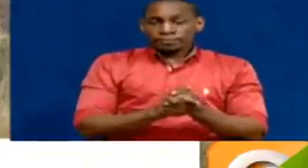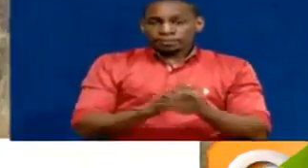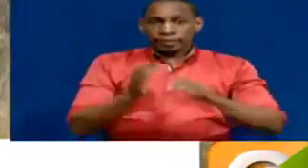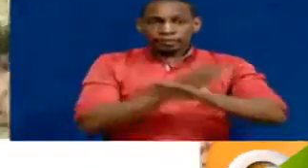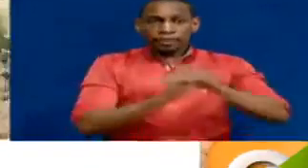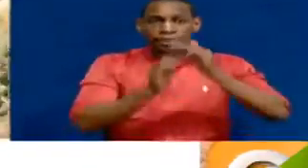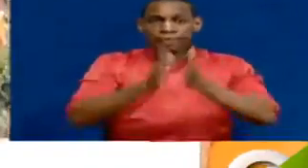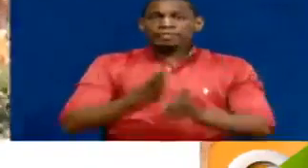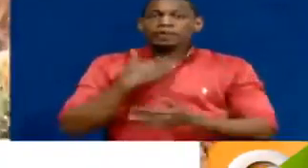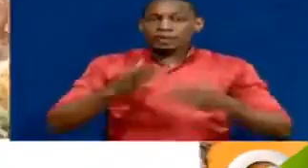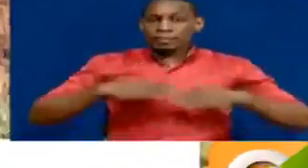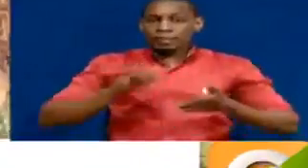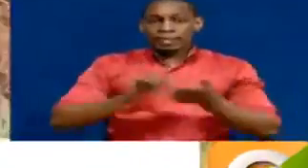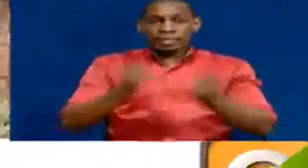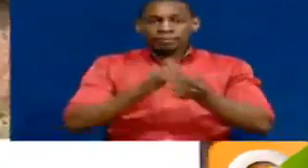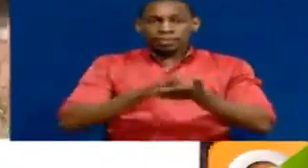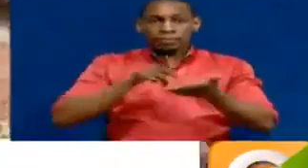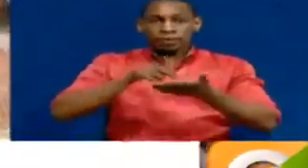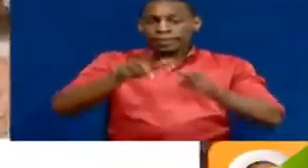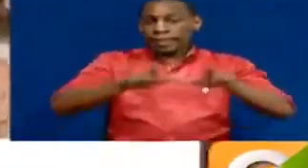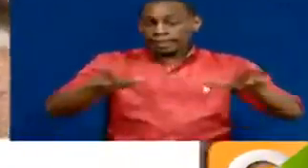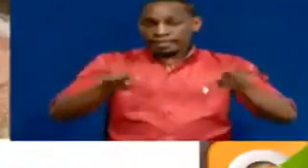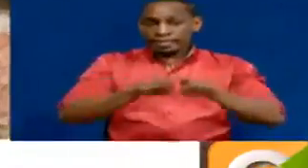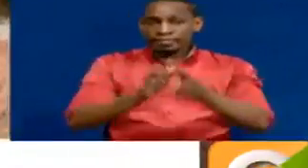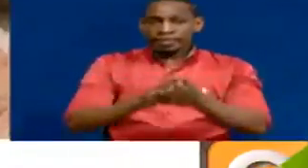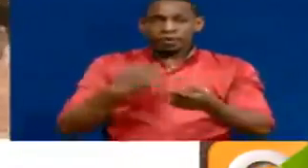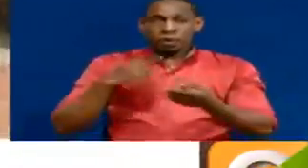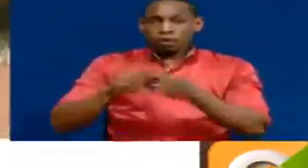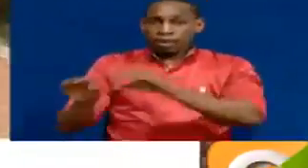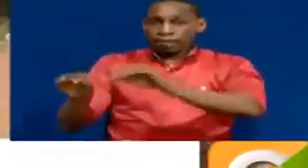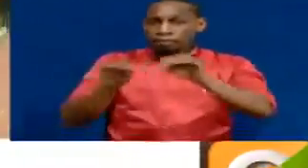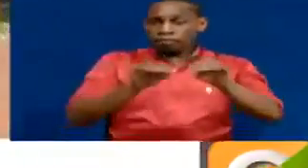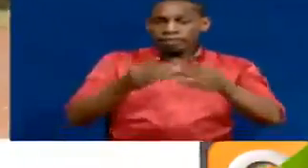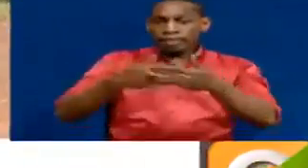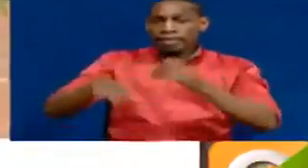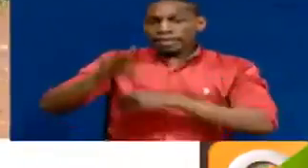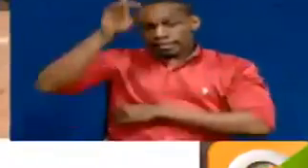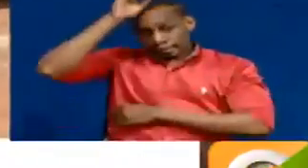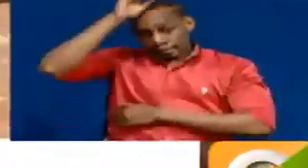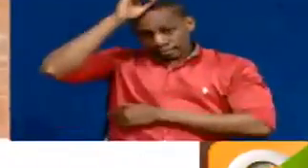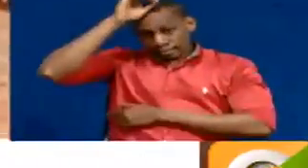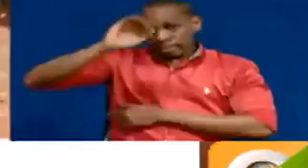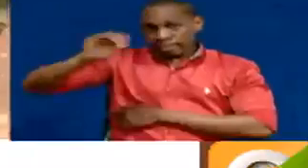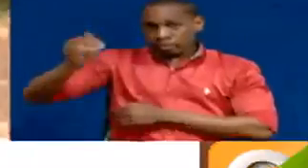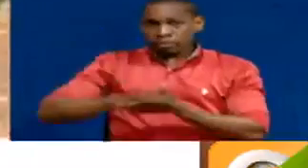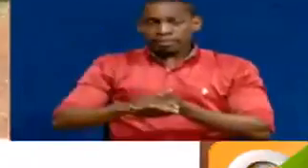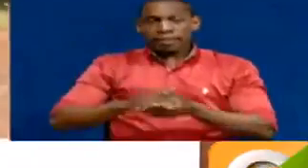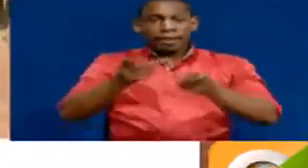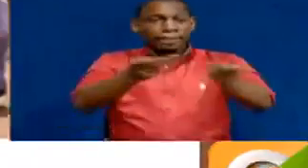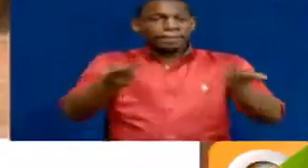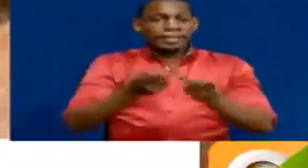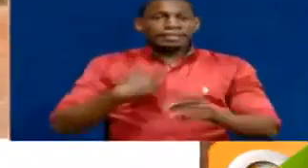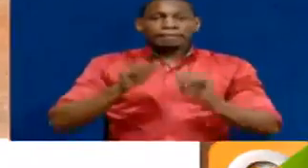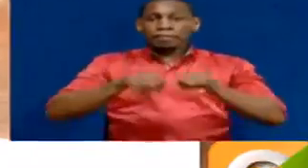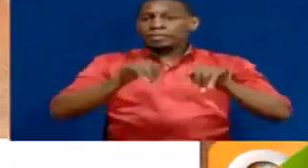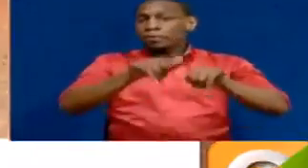Egabra wanted people who could not afford to buy land and had either moved from remote areas of this vast county to have a place where